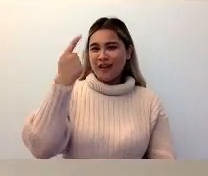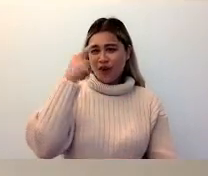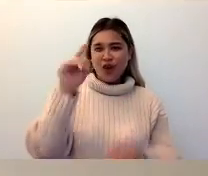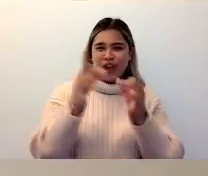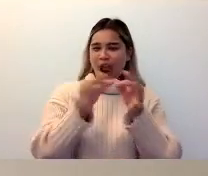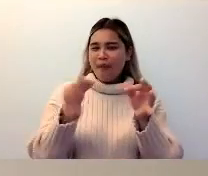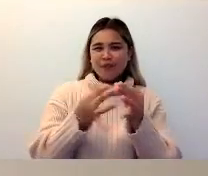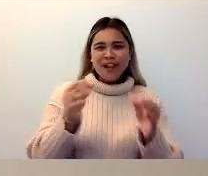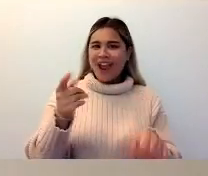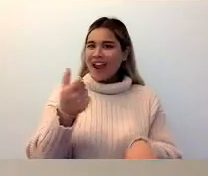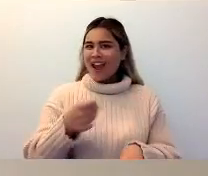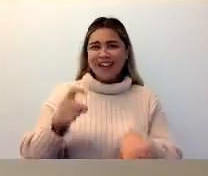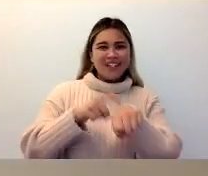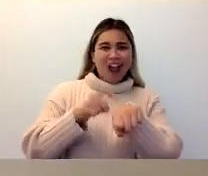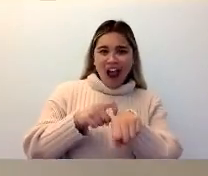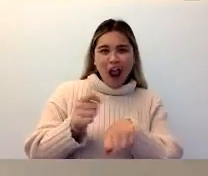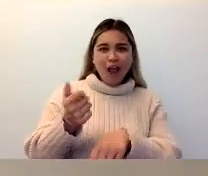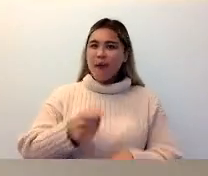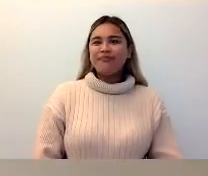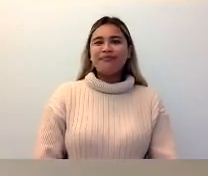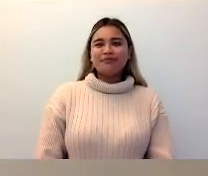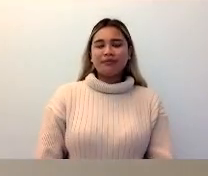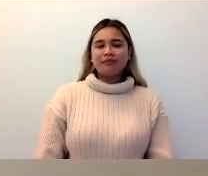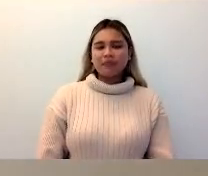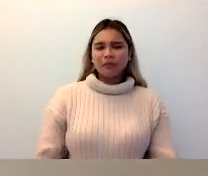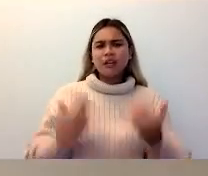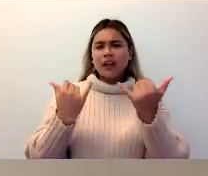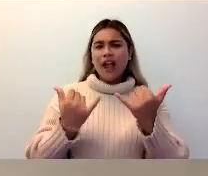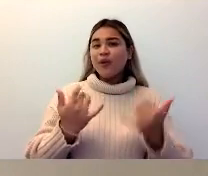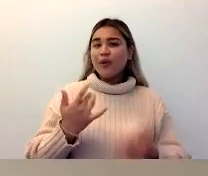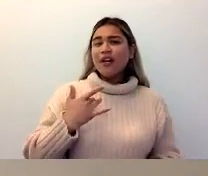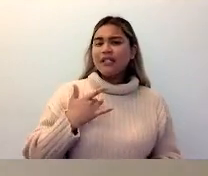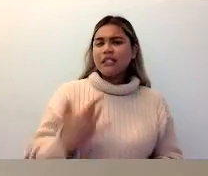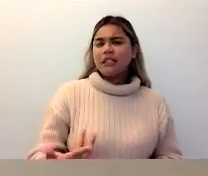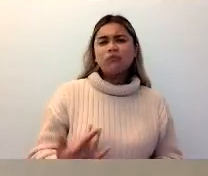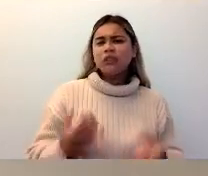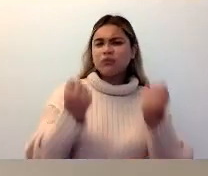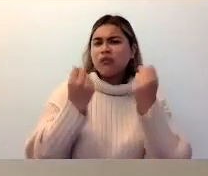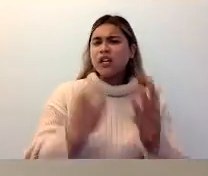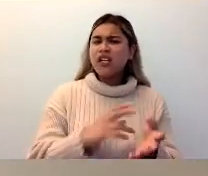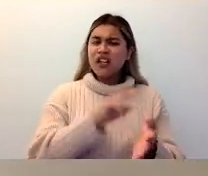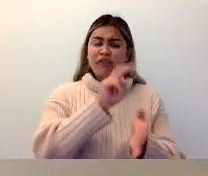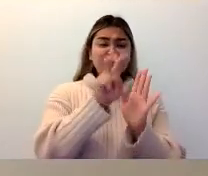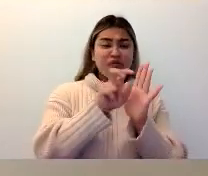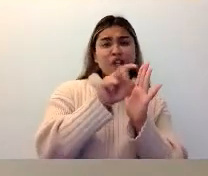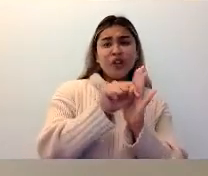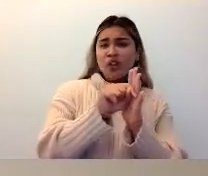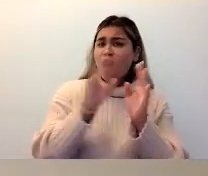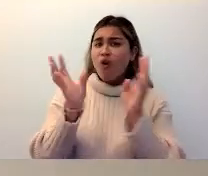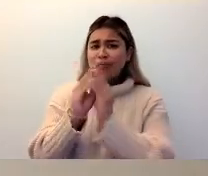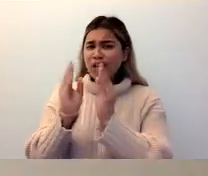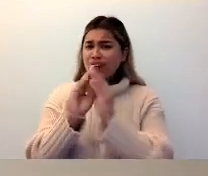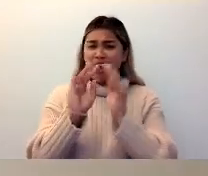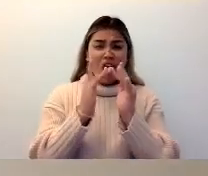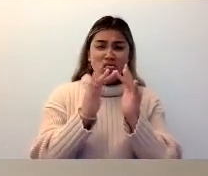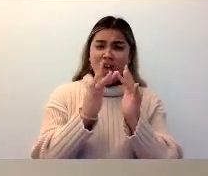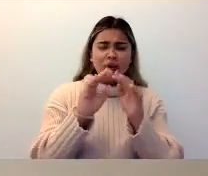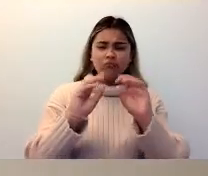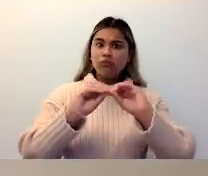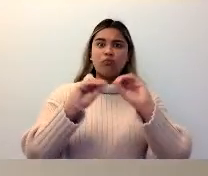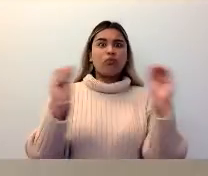captions whenever you want to. Tons of online videos and meetings today are still not captioned. And yes, it